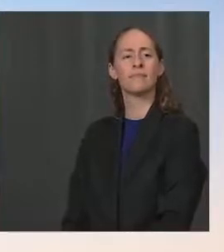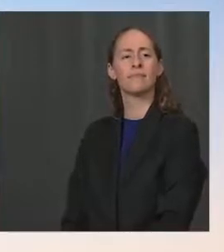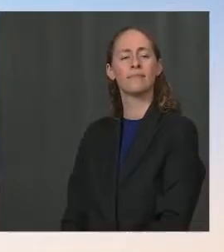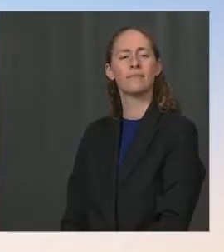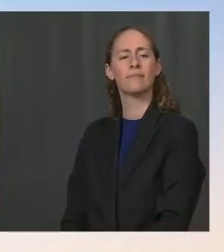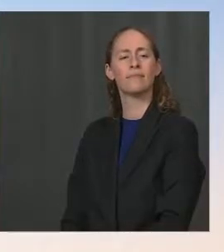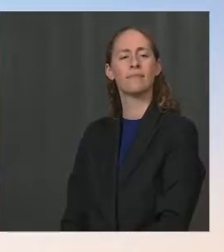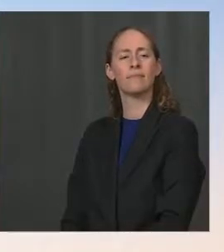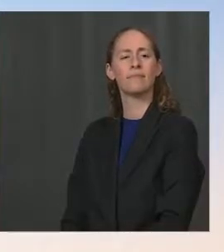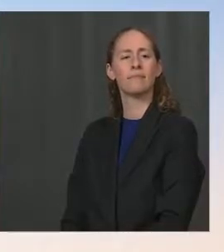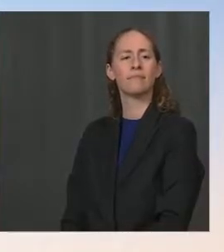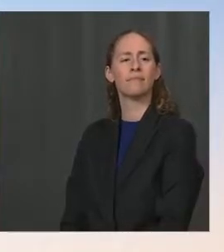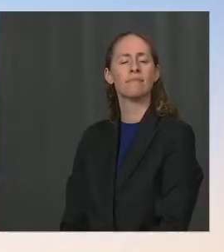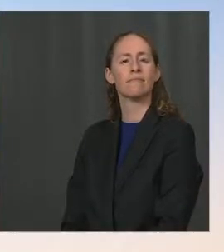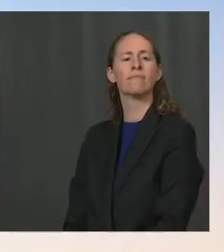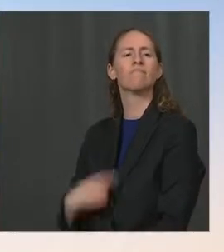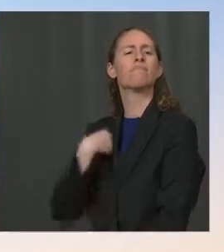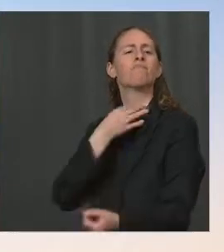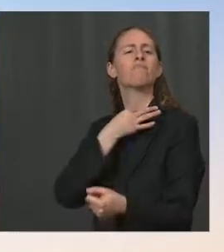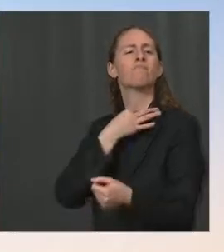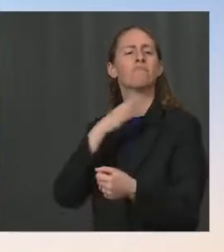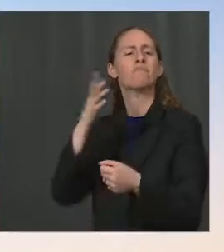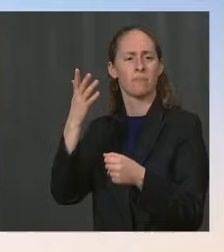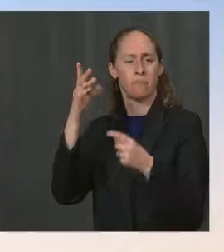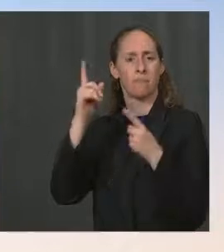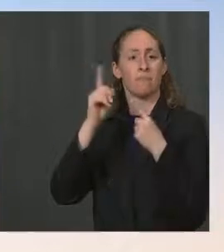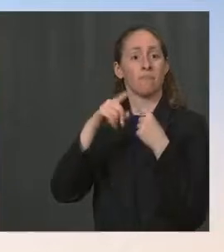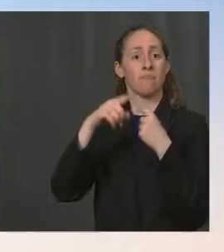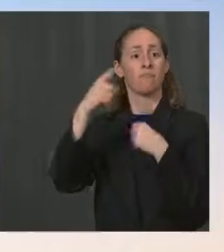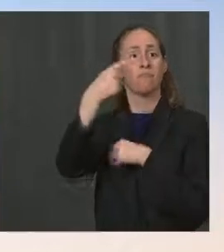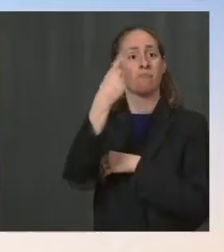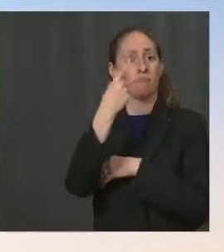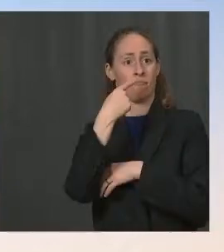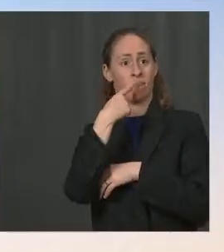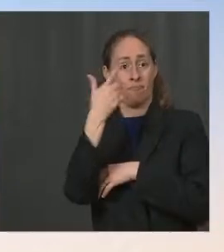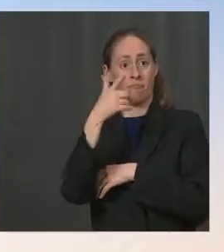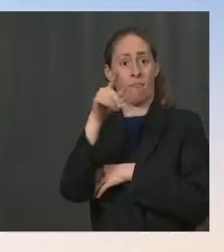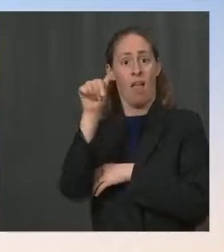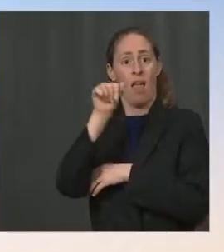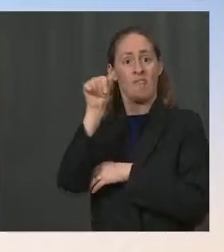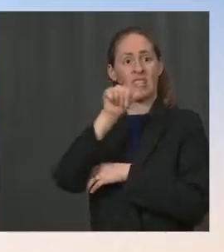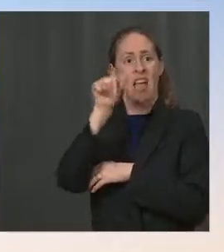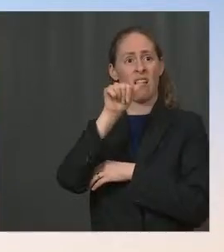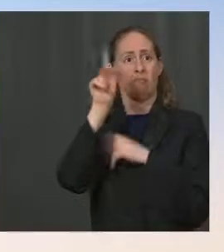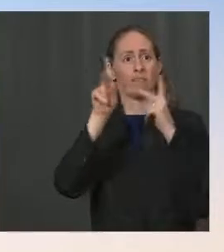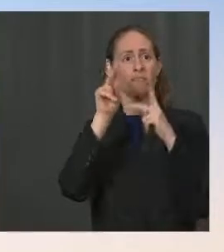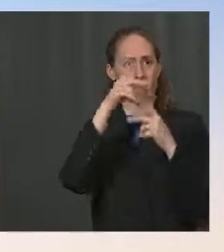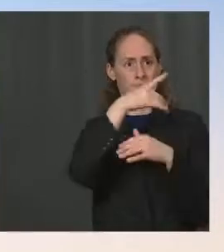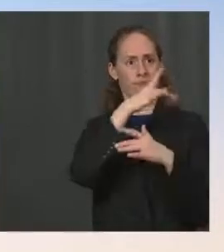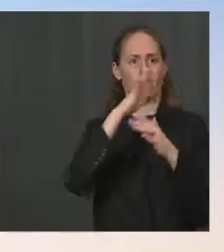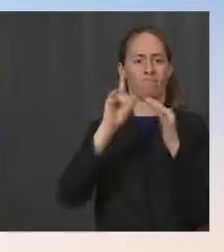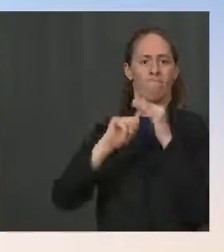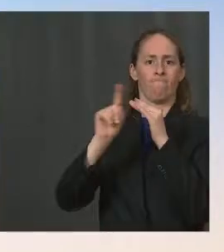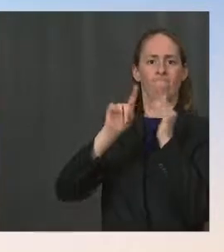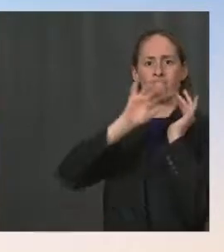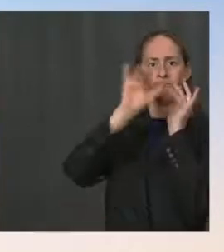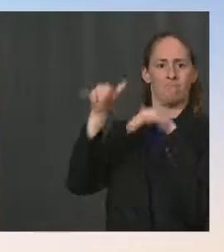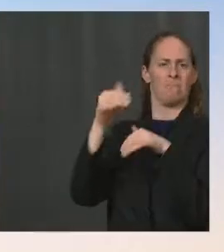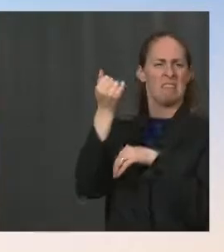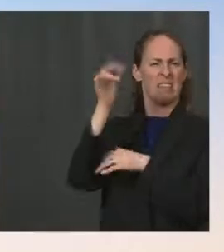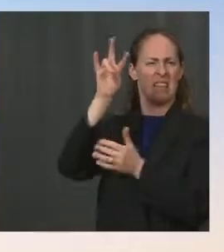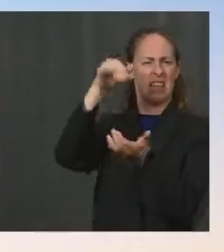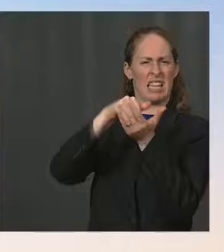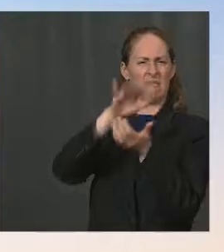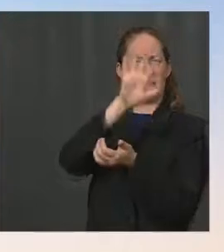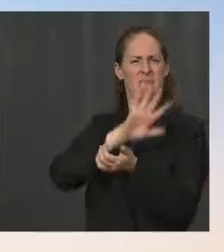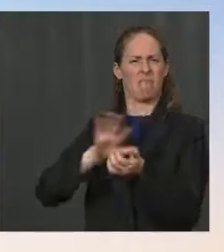roughly 17,000 Afghan refugees to military installations in five states here as of Tuesday, while another